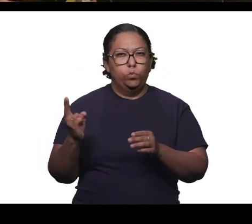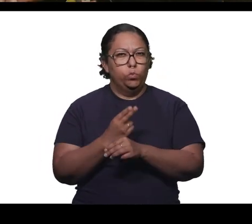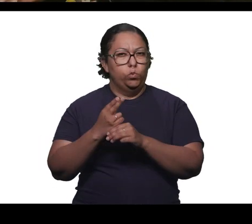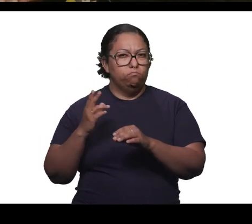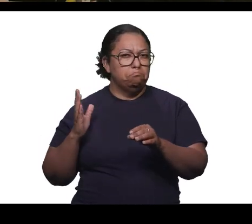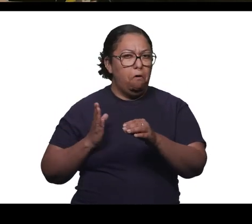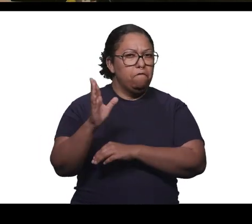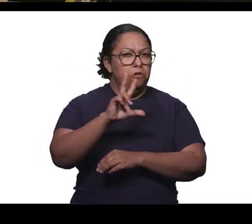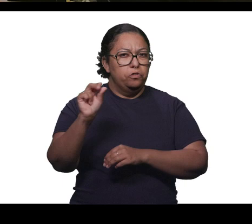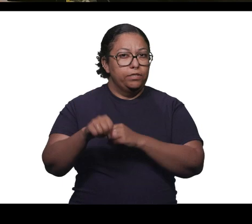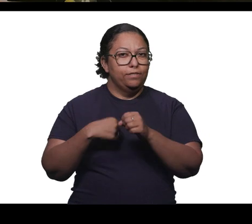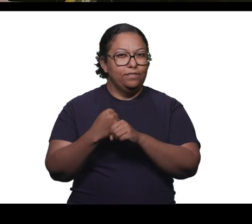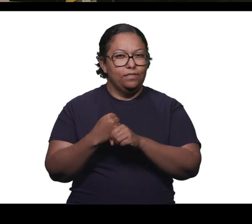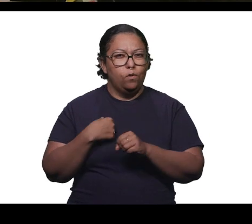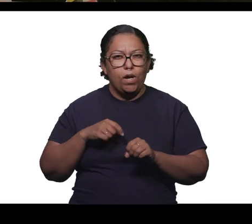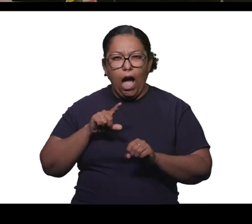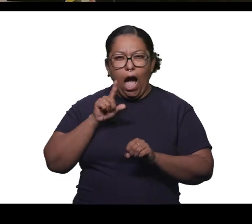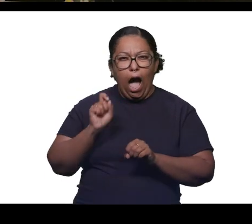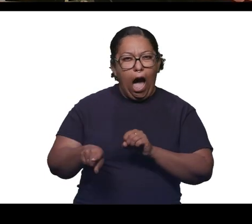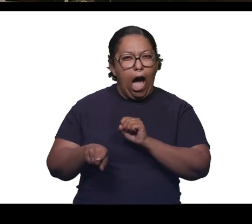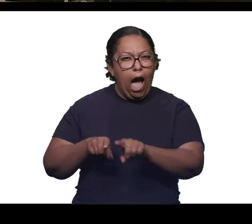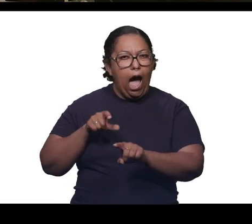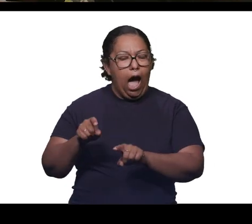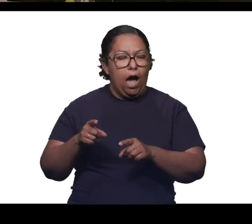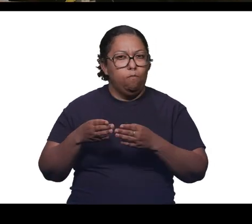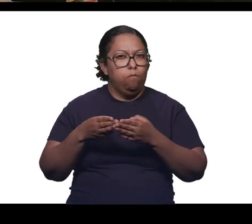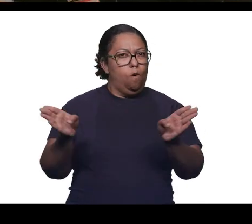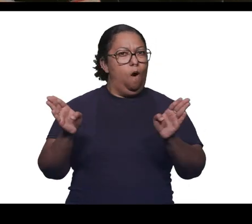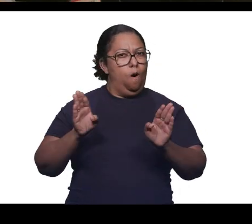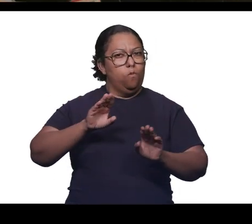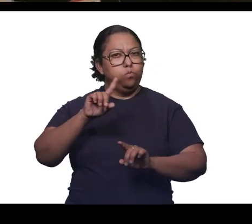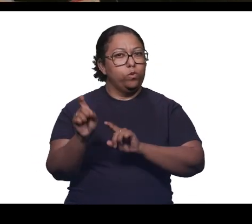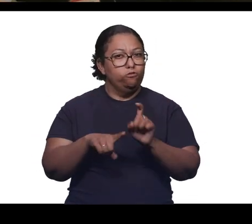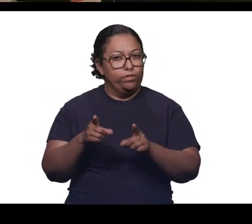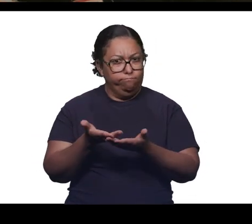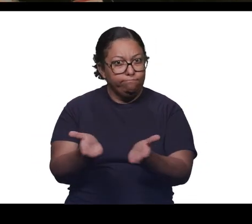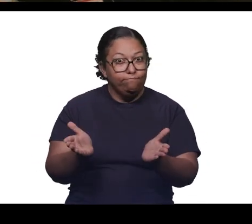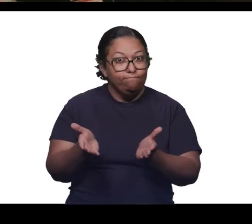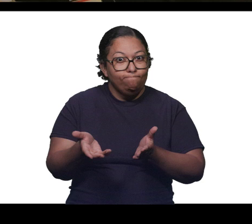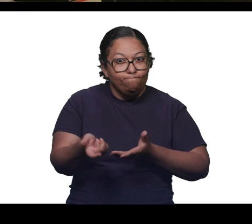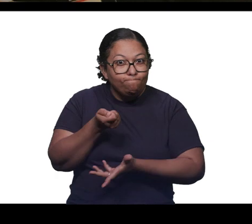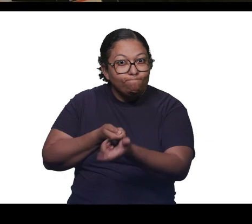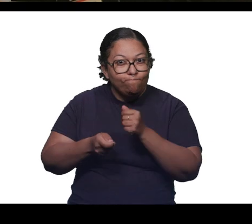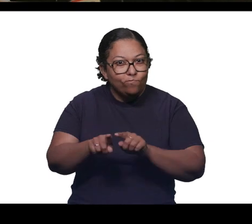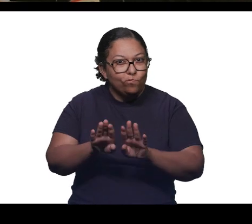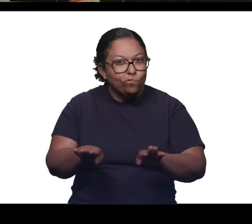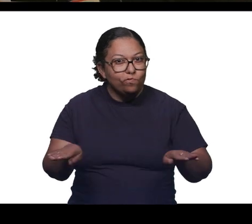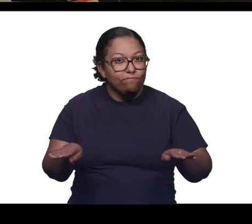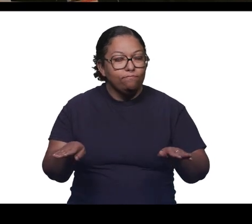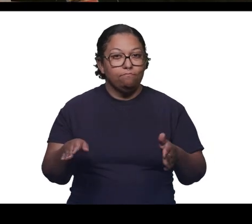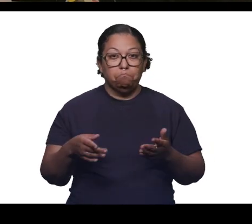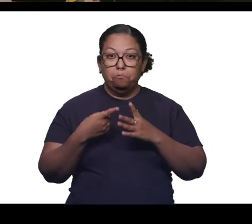really broad, open-ended questions to our kids. We start with the question, what's going on in this